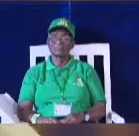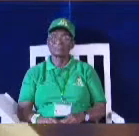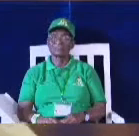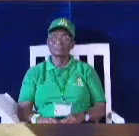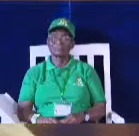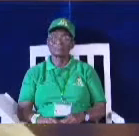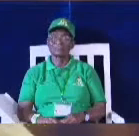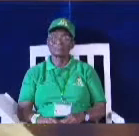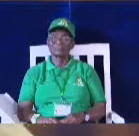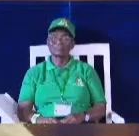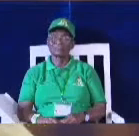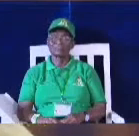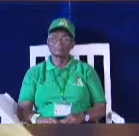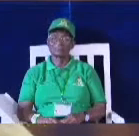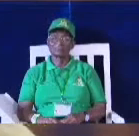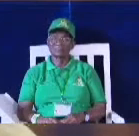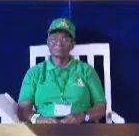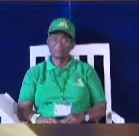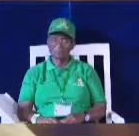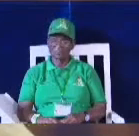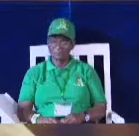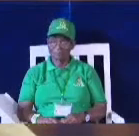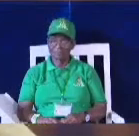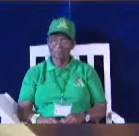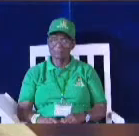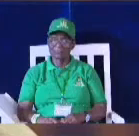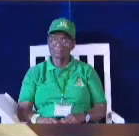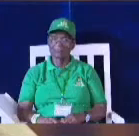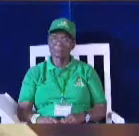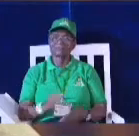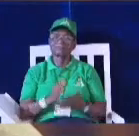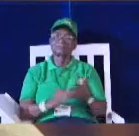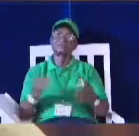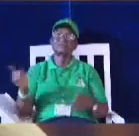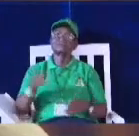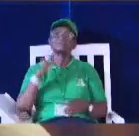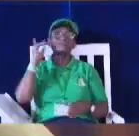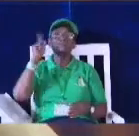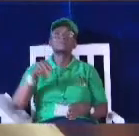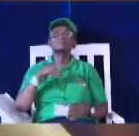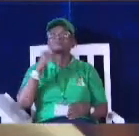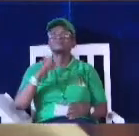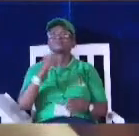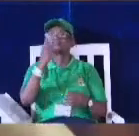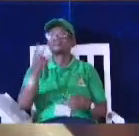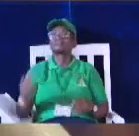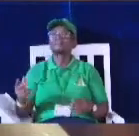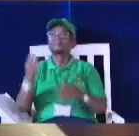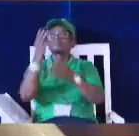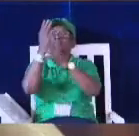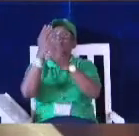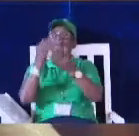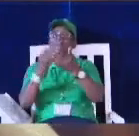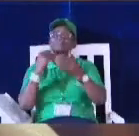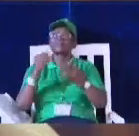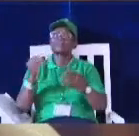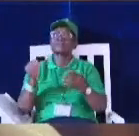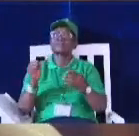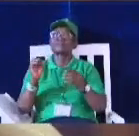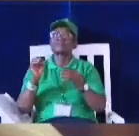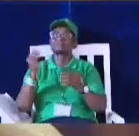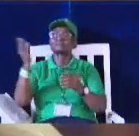Because some of you will say, I have laid hands before and there was nothing. I